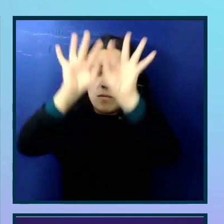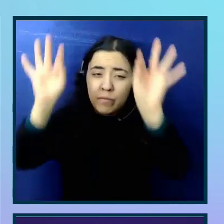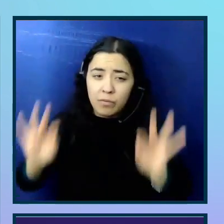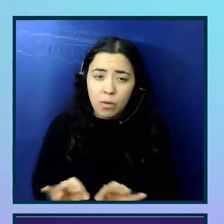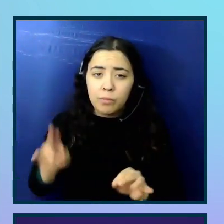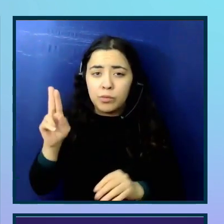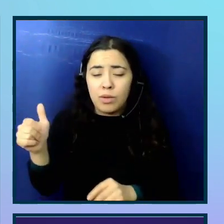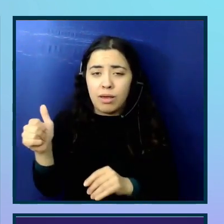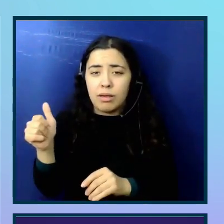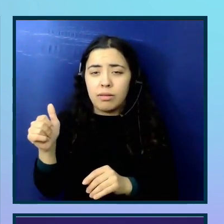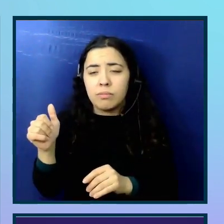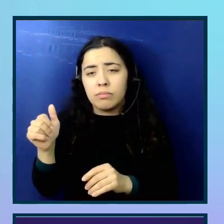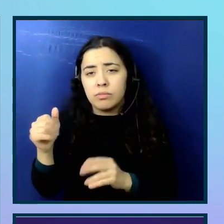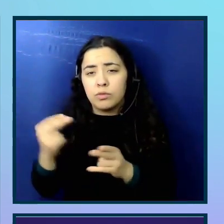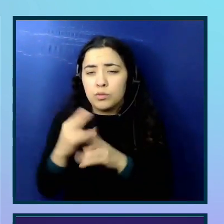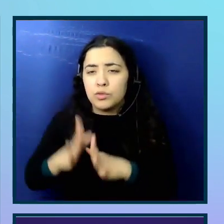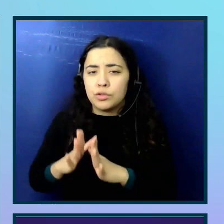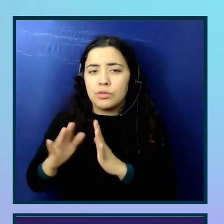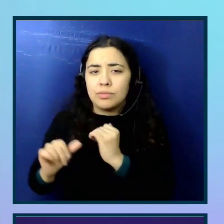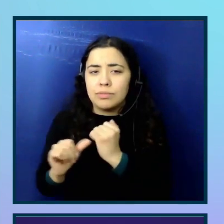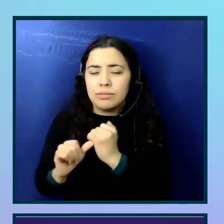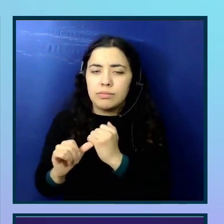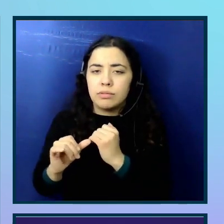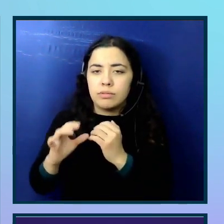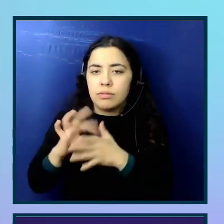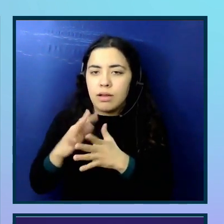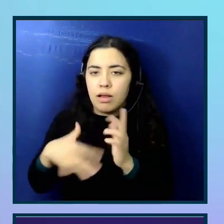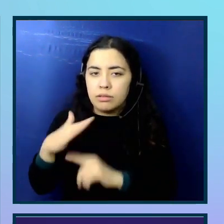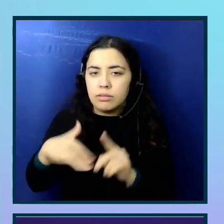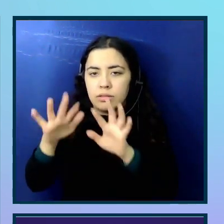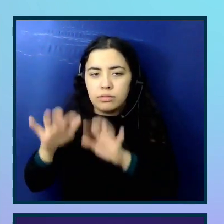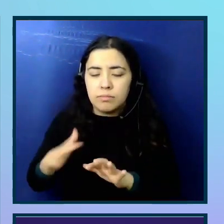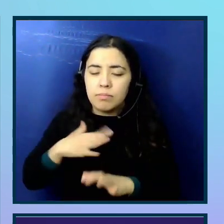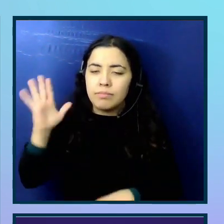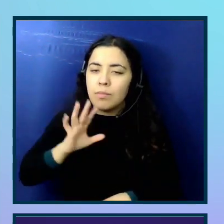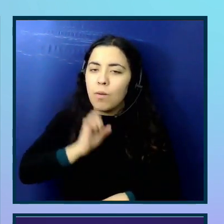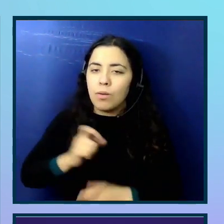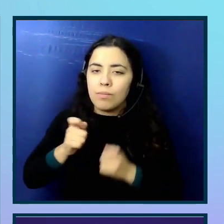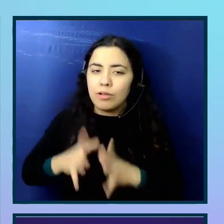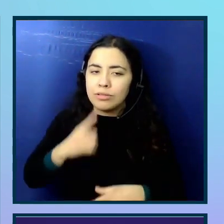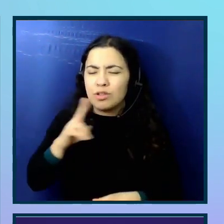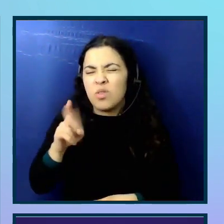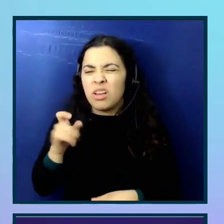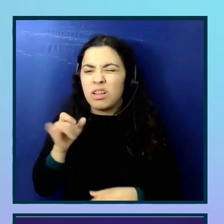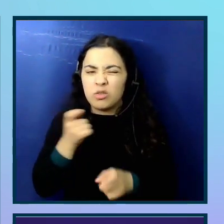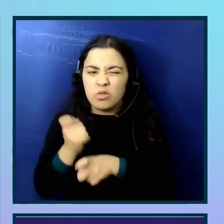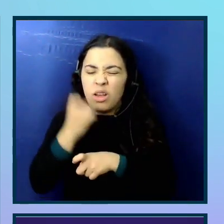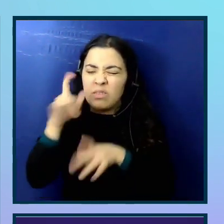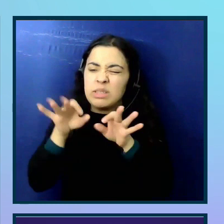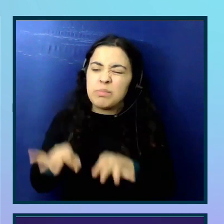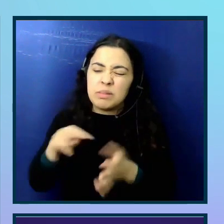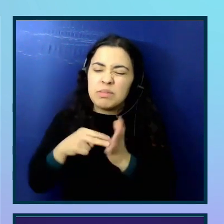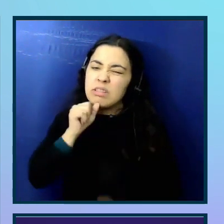UA content, my old manager, Gerard Cohen, always used to say, UX is like a joke. If you have to explain it, it's